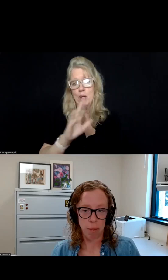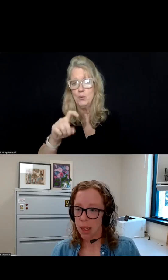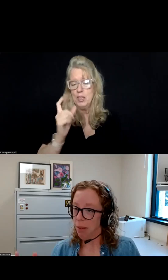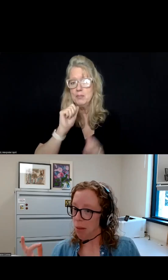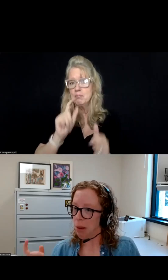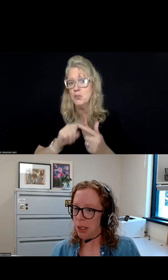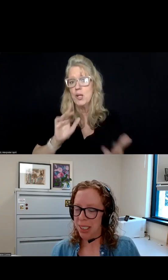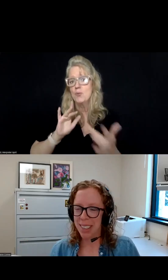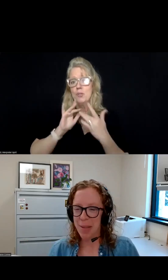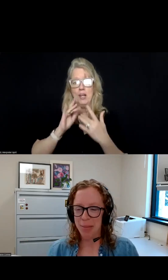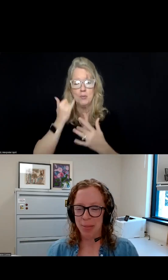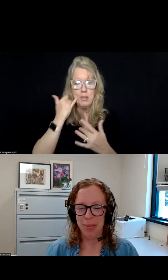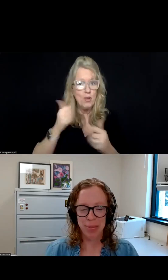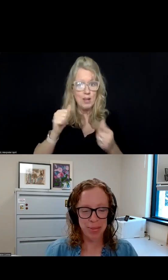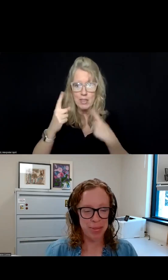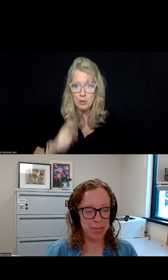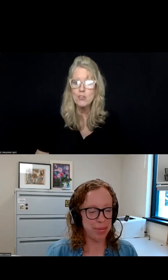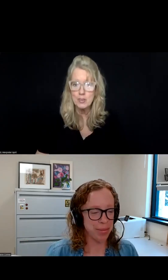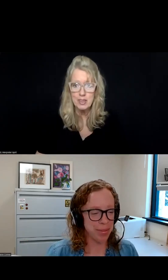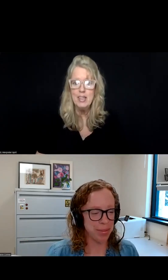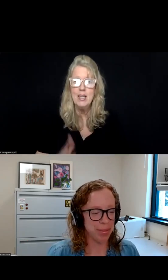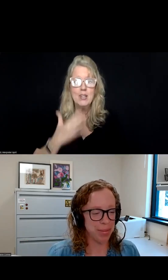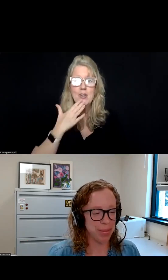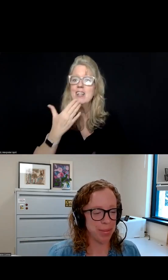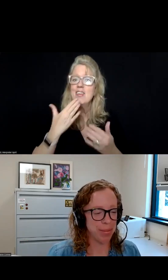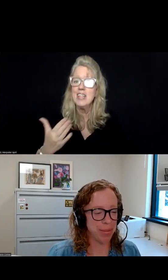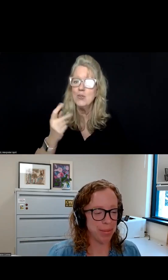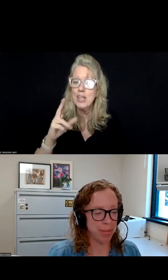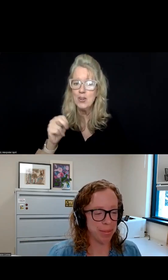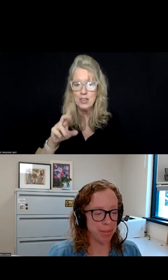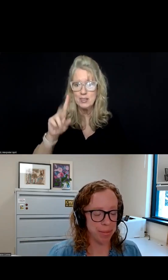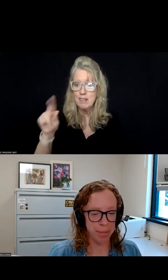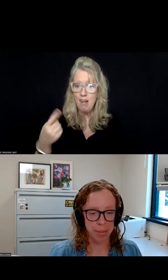out to me if you have any questions. Very good. Thank you, Karen. Doug?